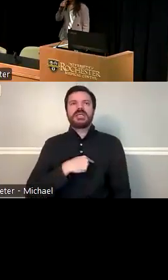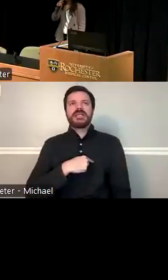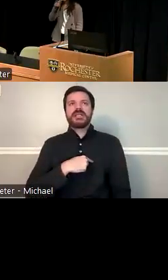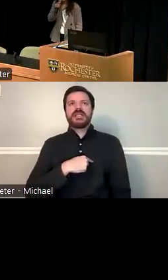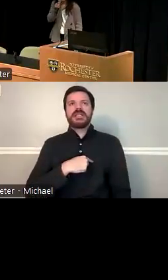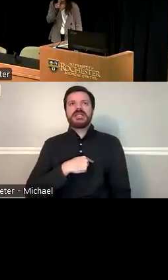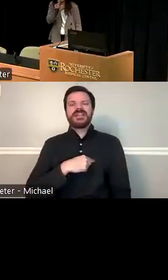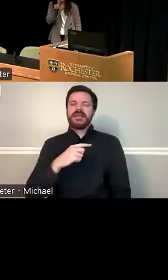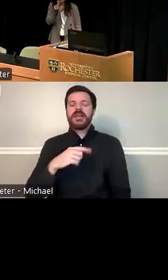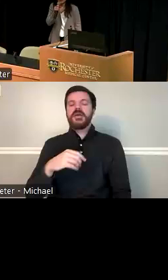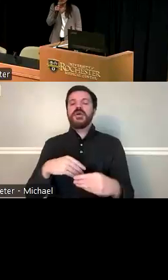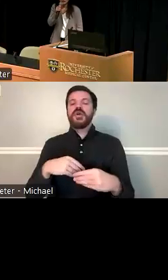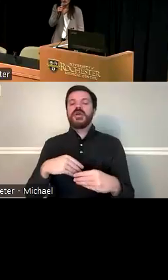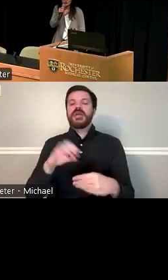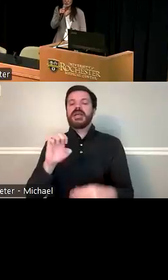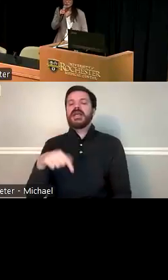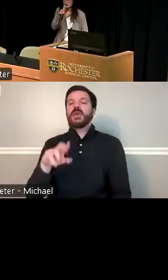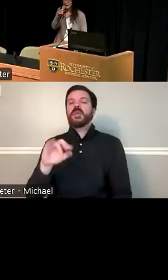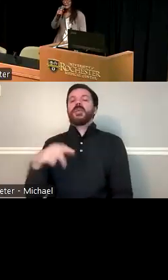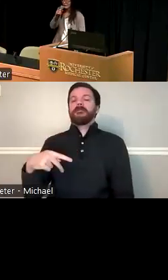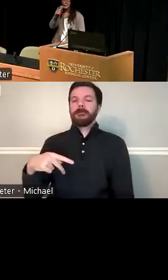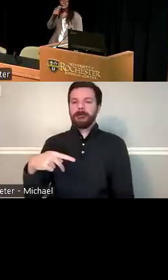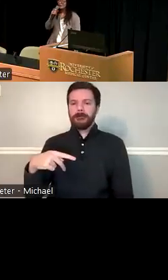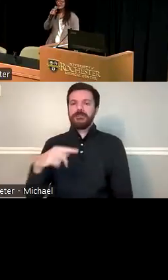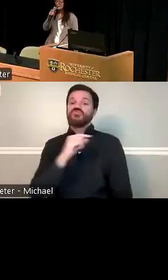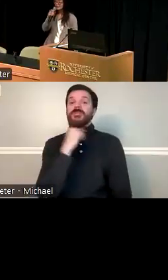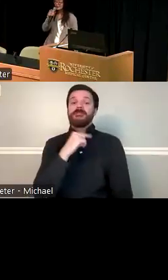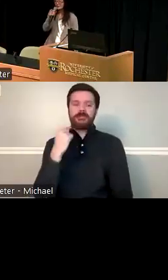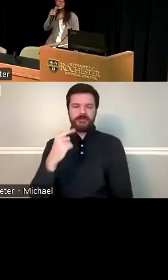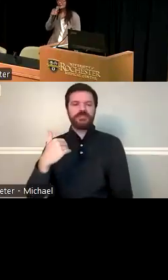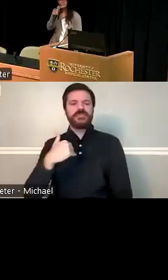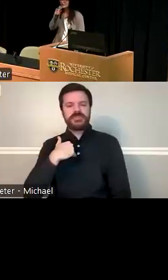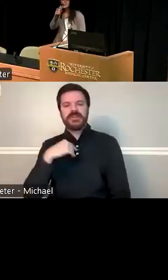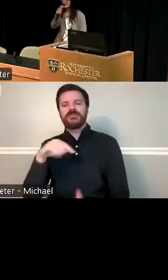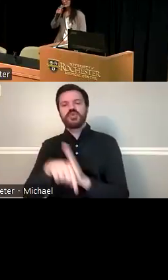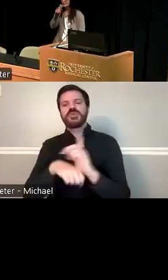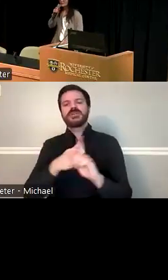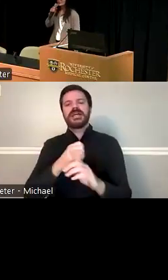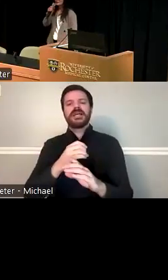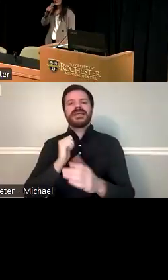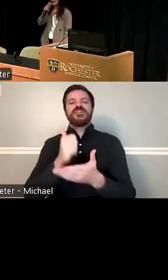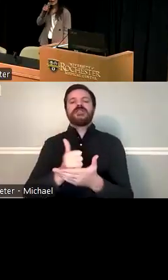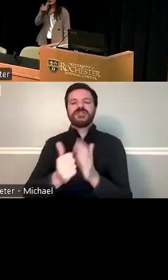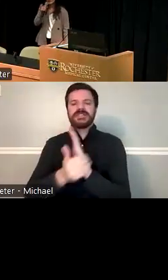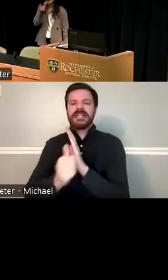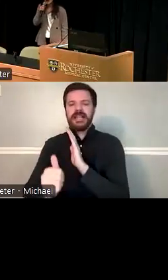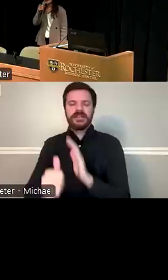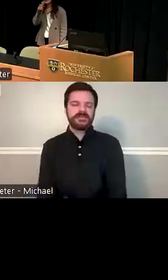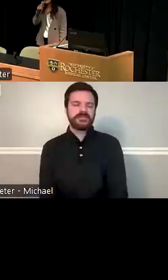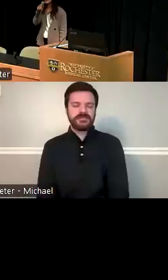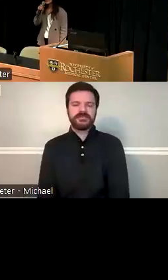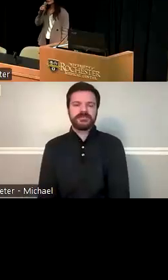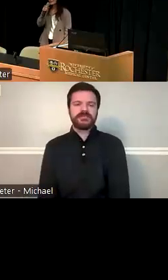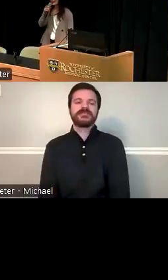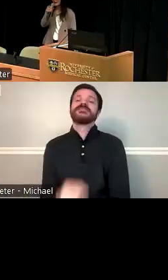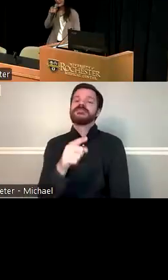equipped chaplains to have suicide intervention skills. This really birthed out of a